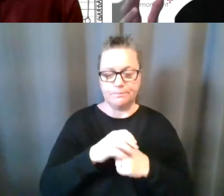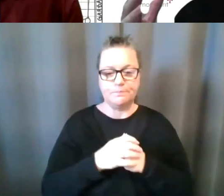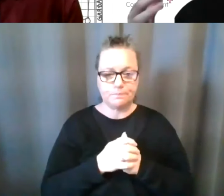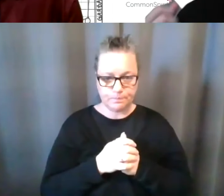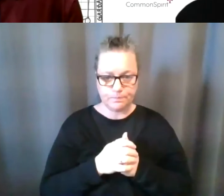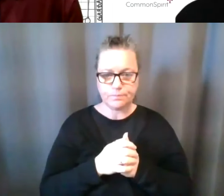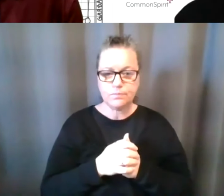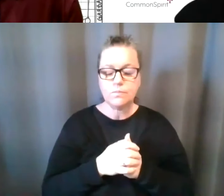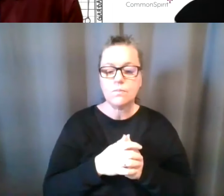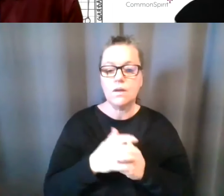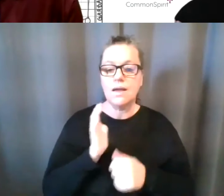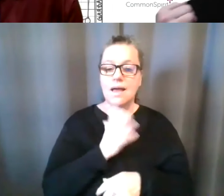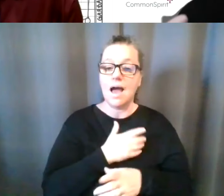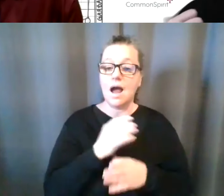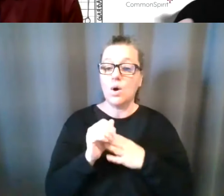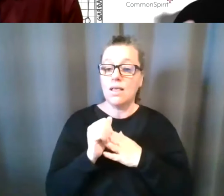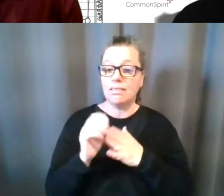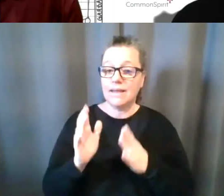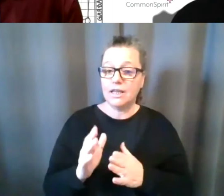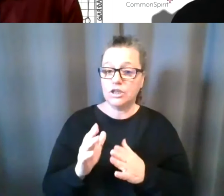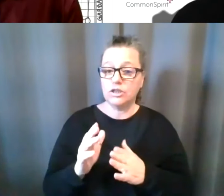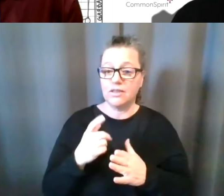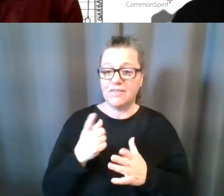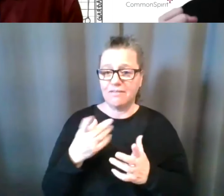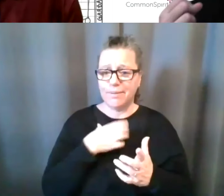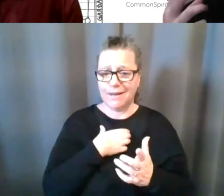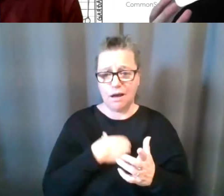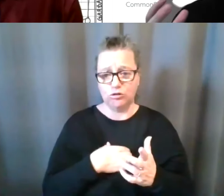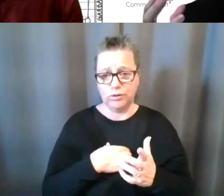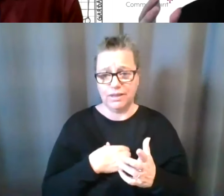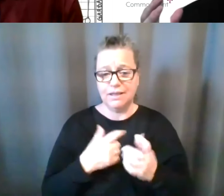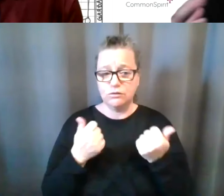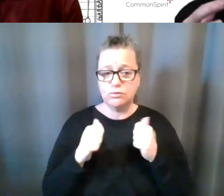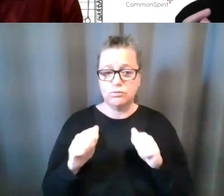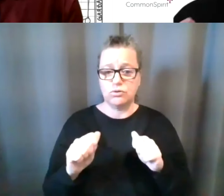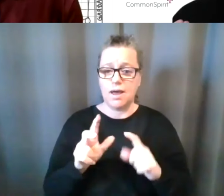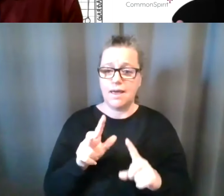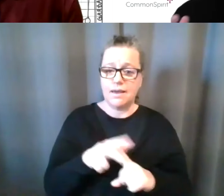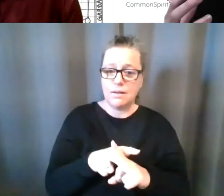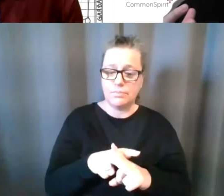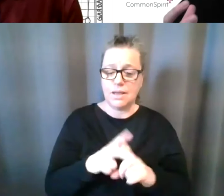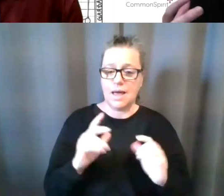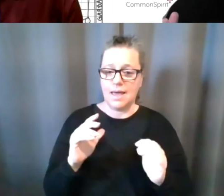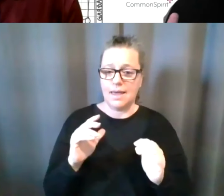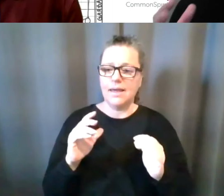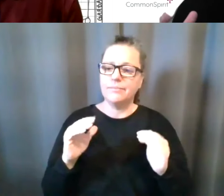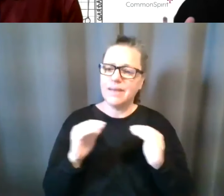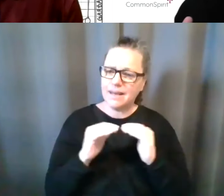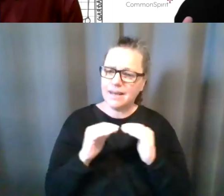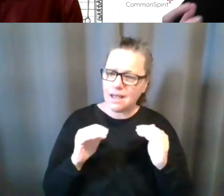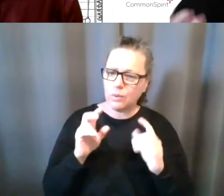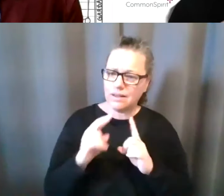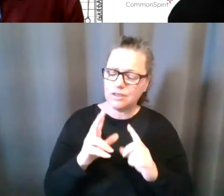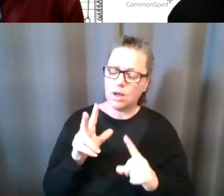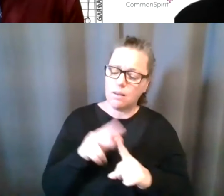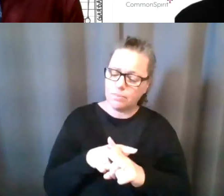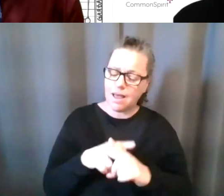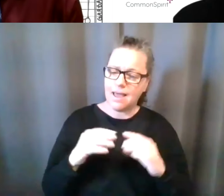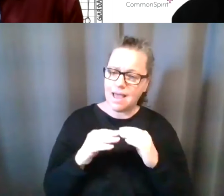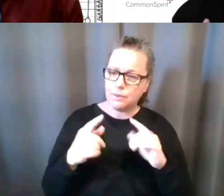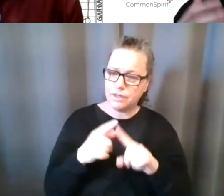And our leaders are, they've been hungry to try to apply an equity lens or apply equity to their work, but just